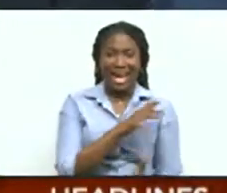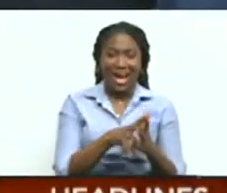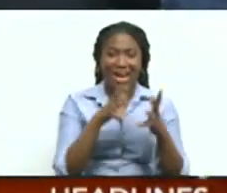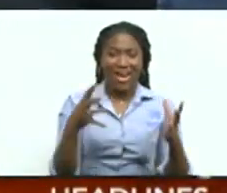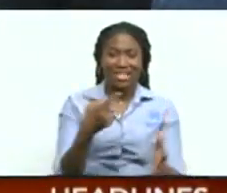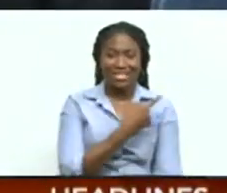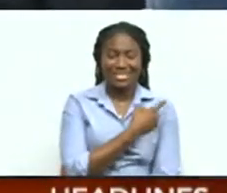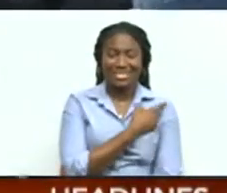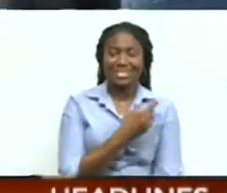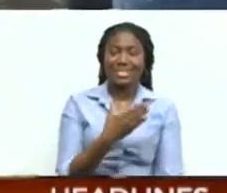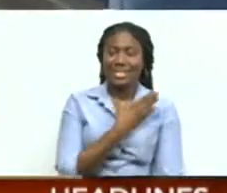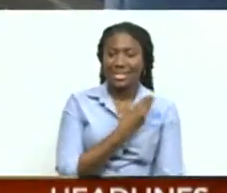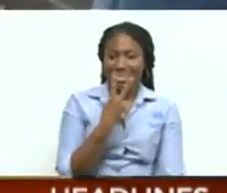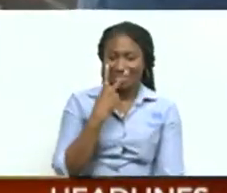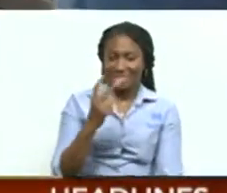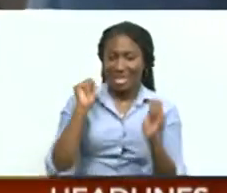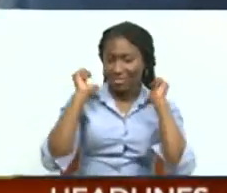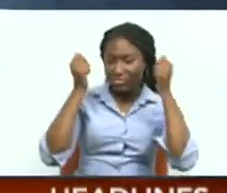has a hoodie.